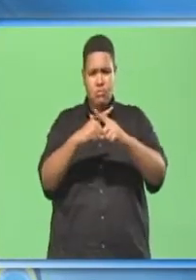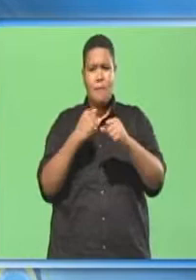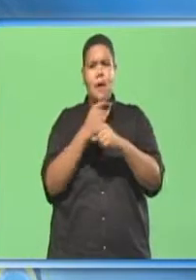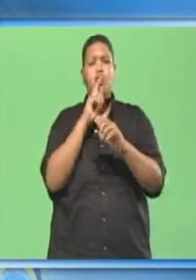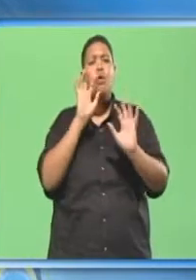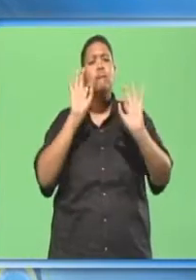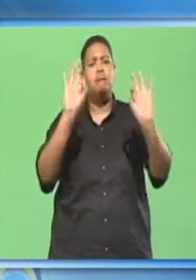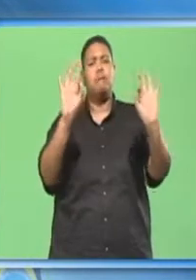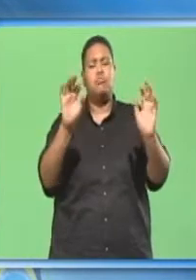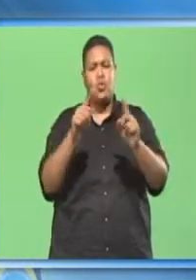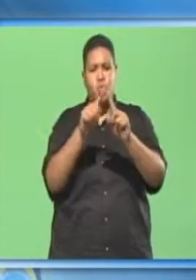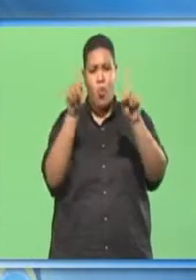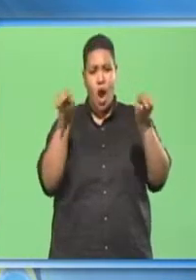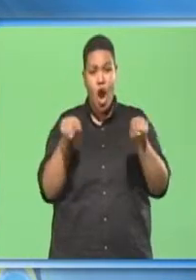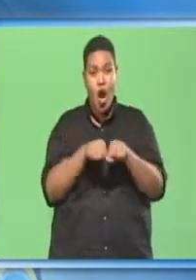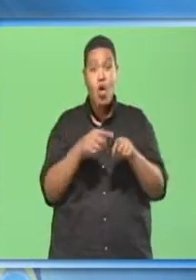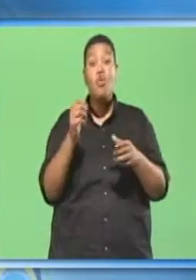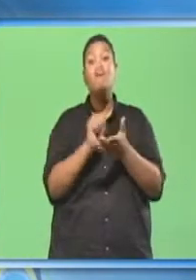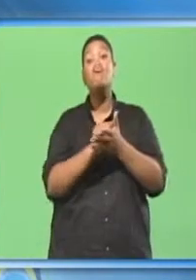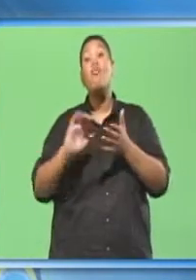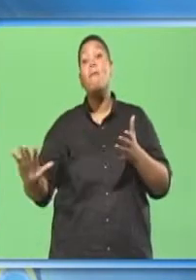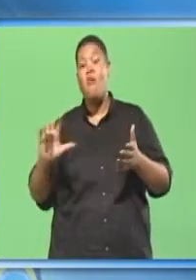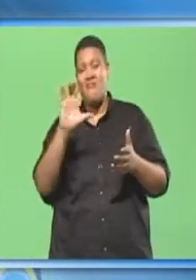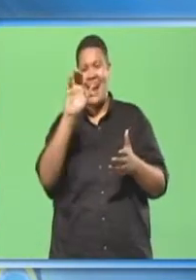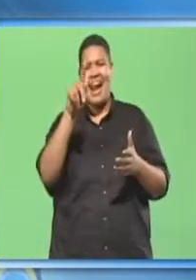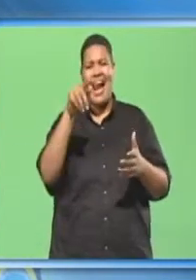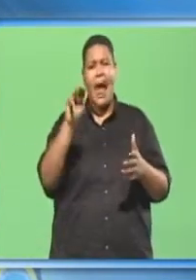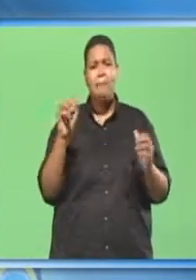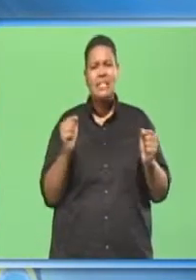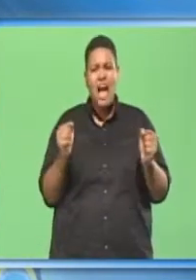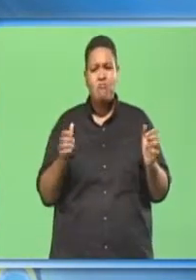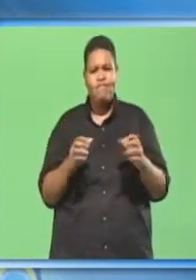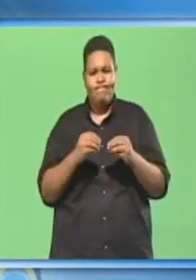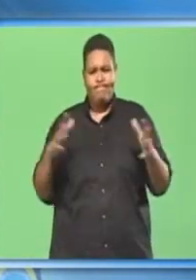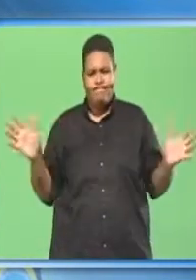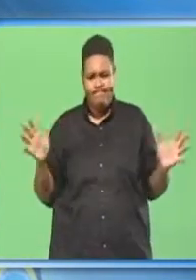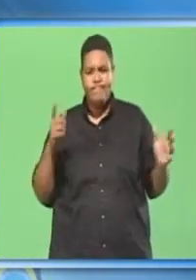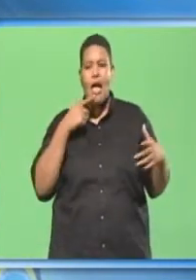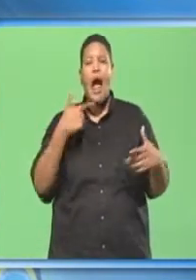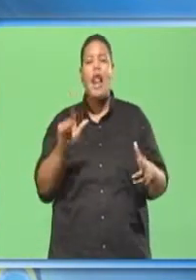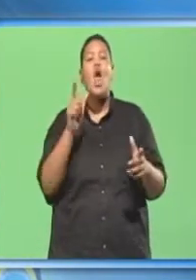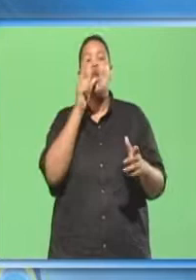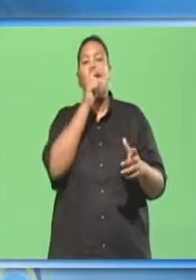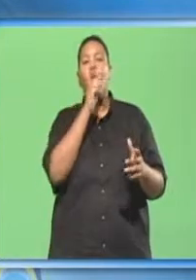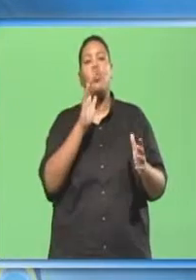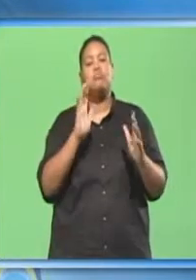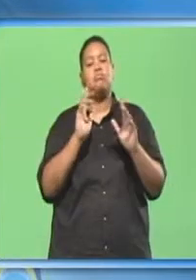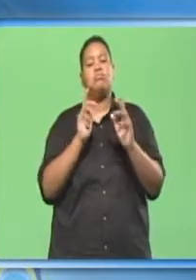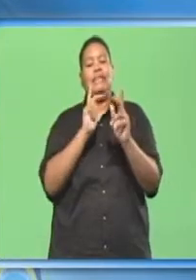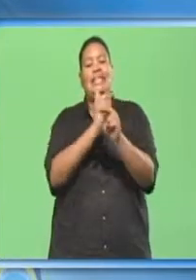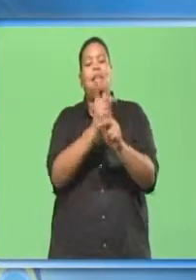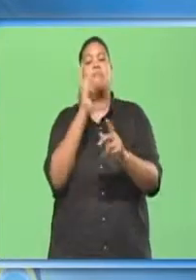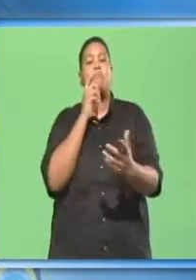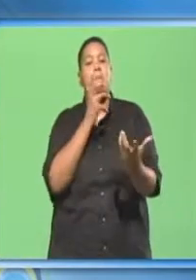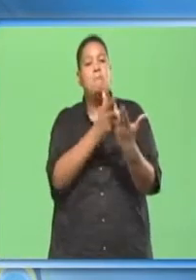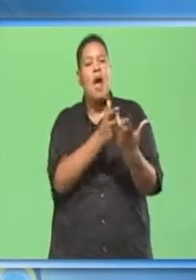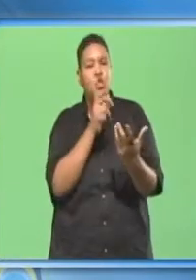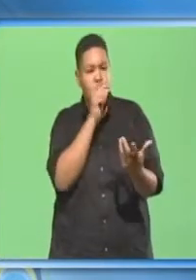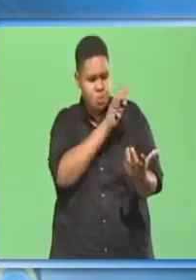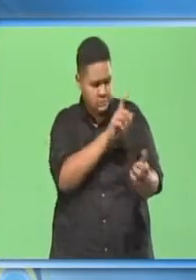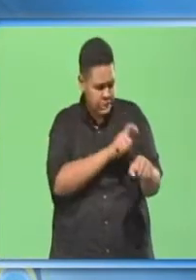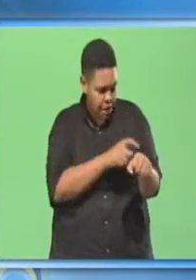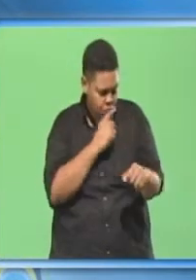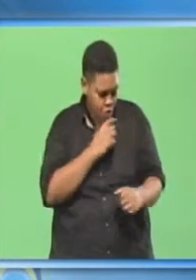square. Remove the clamp and let the glue set according to the manufacturer's recommendation. After the glue is